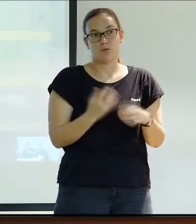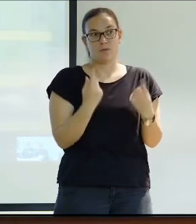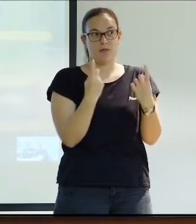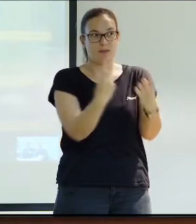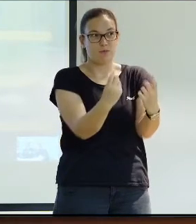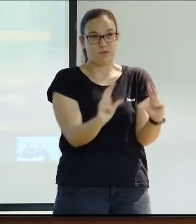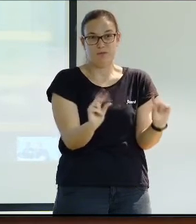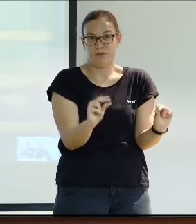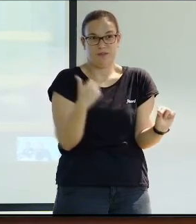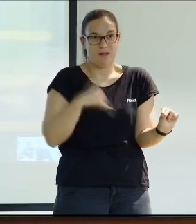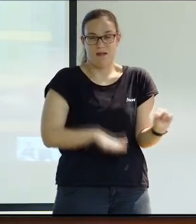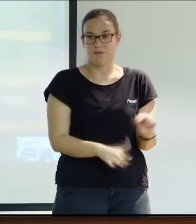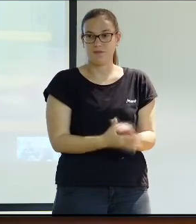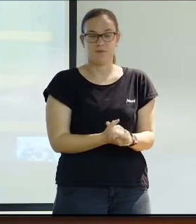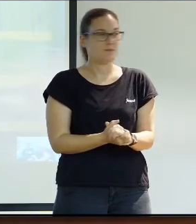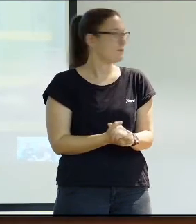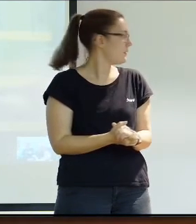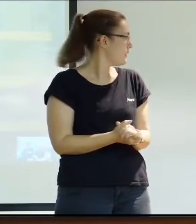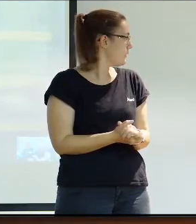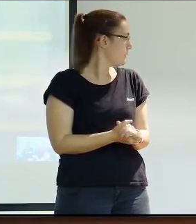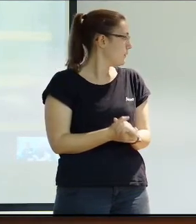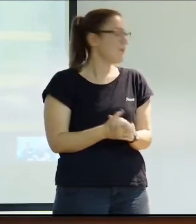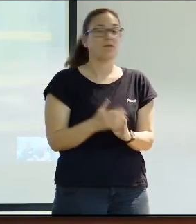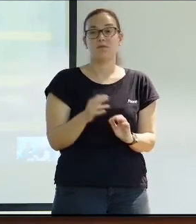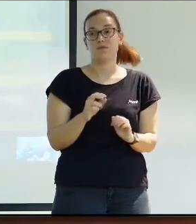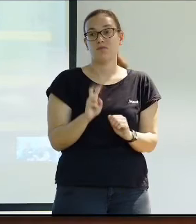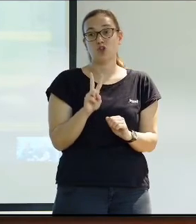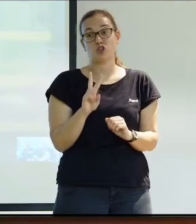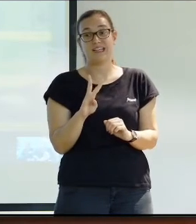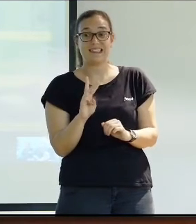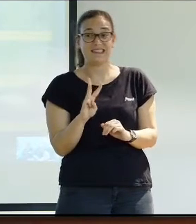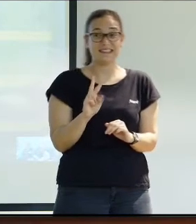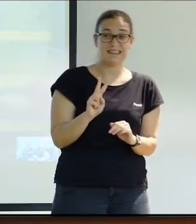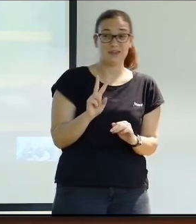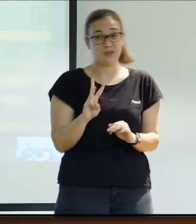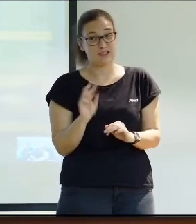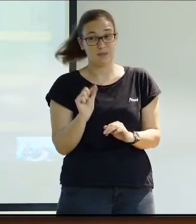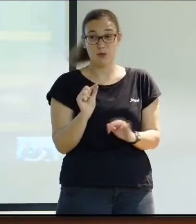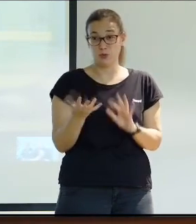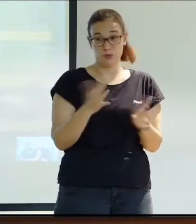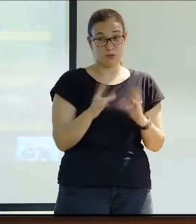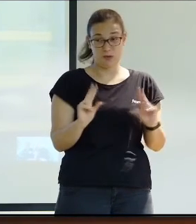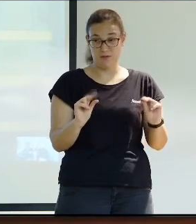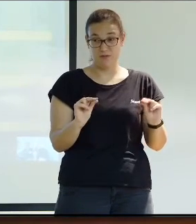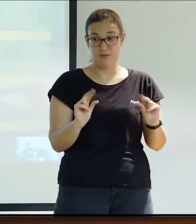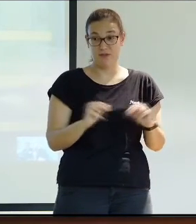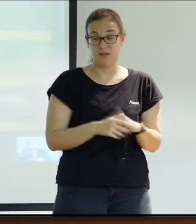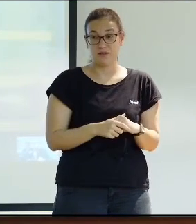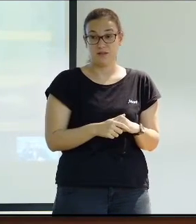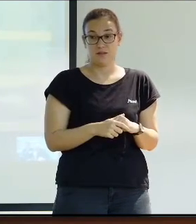inglés. Stig, you have like 2 or 3 minutes for finishing, please. Yeah.